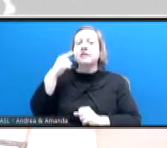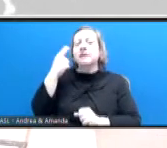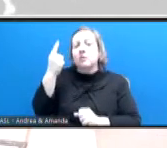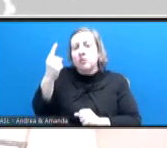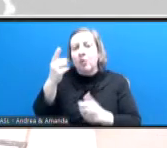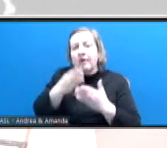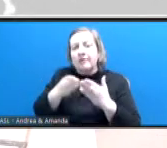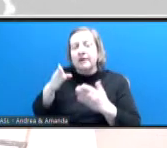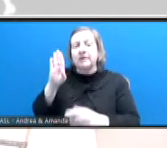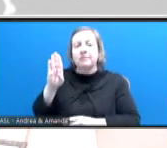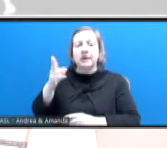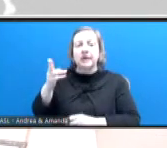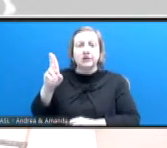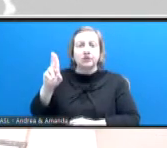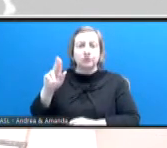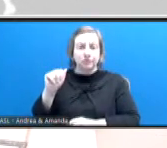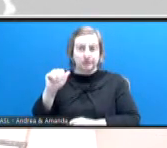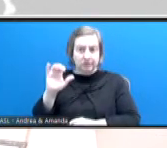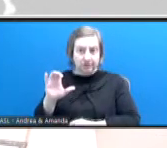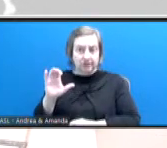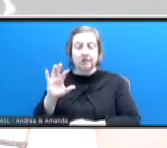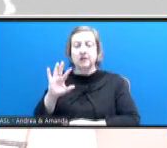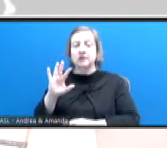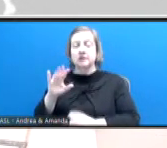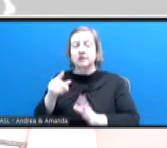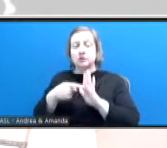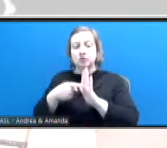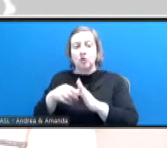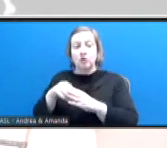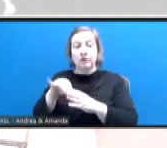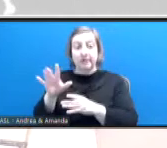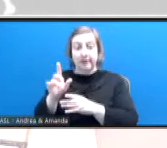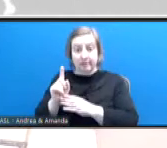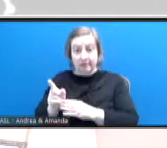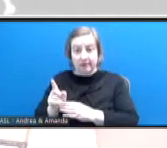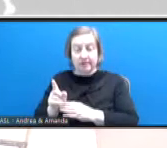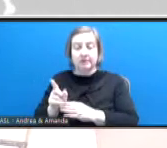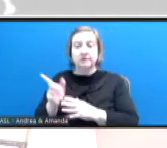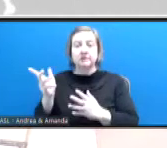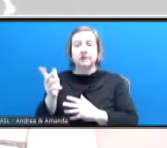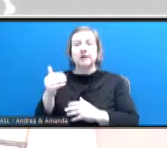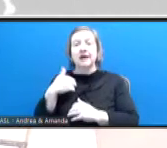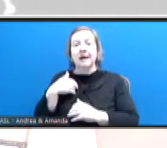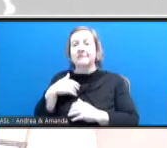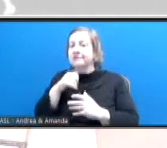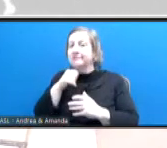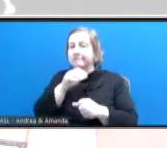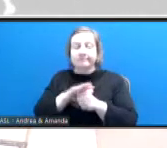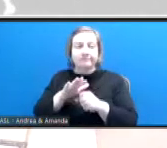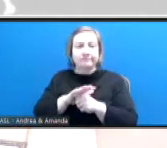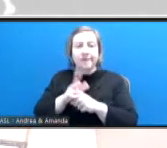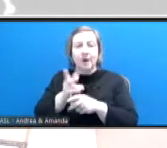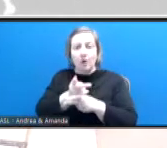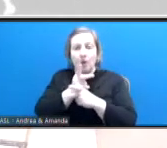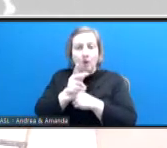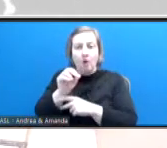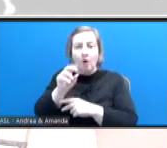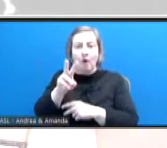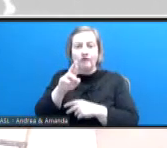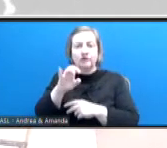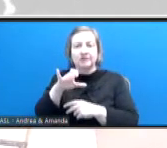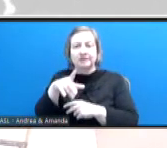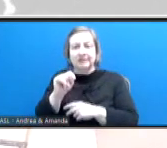the BHUAC was reflected in their minutes is there is a lack of an oversight board for